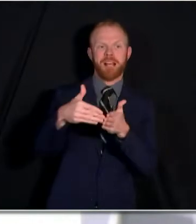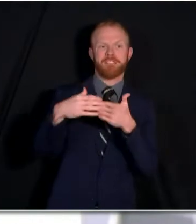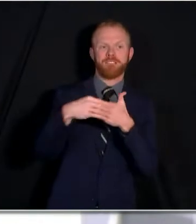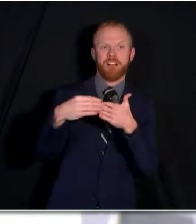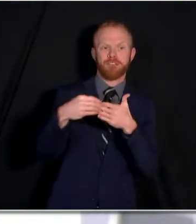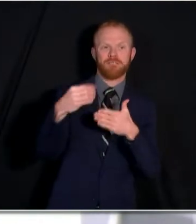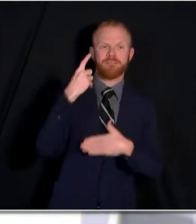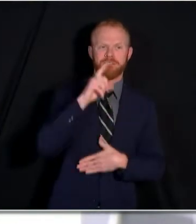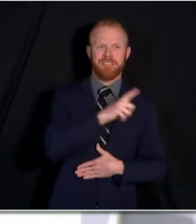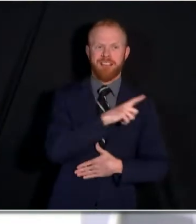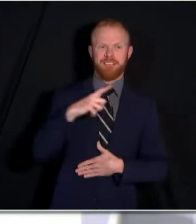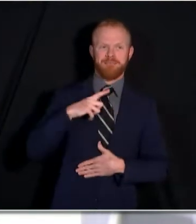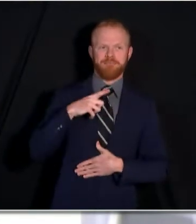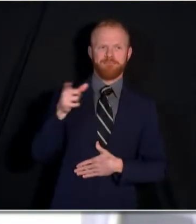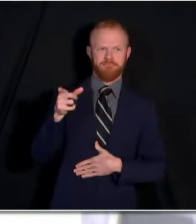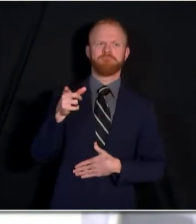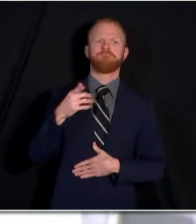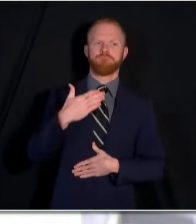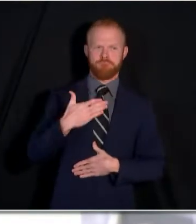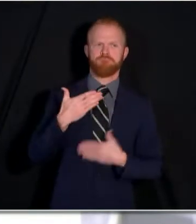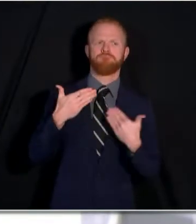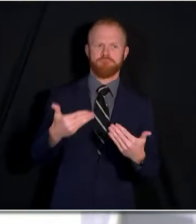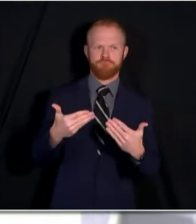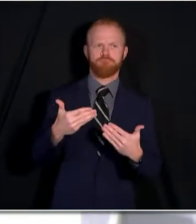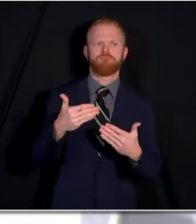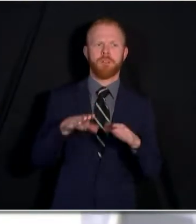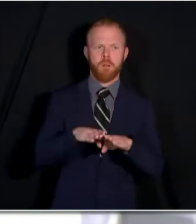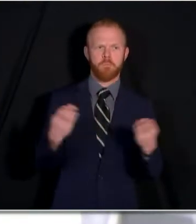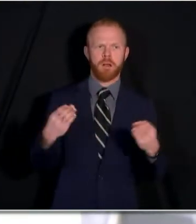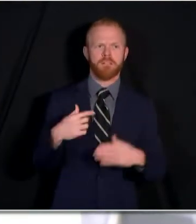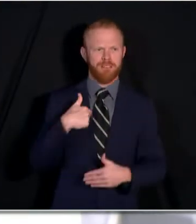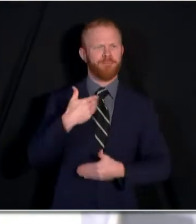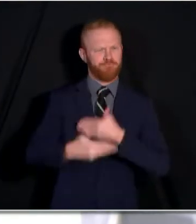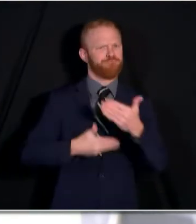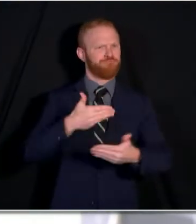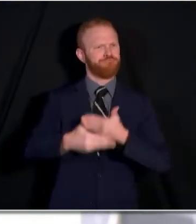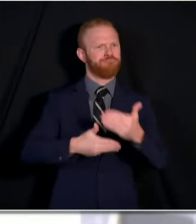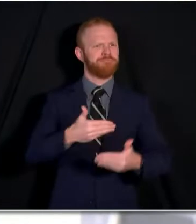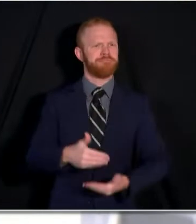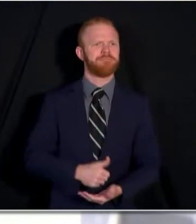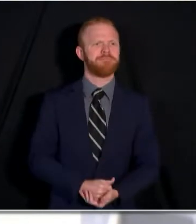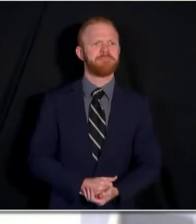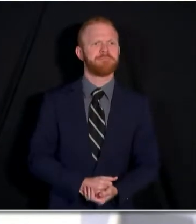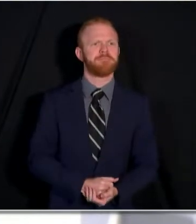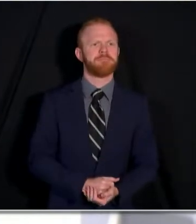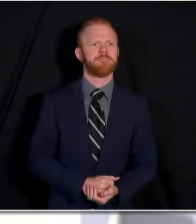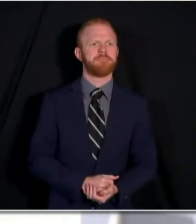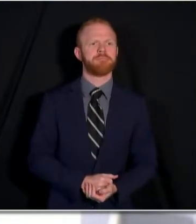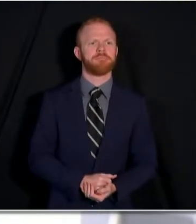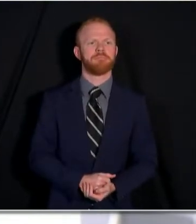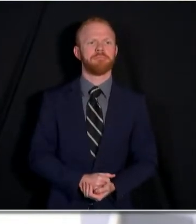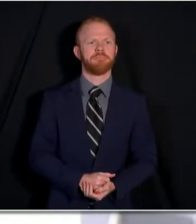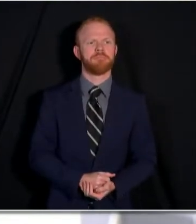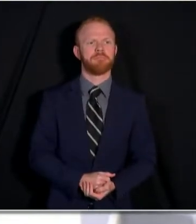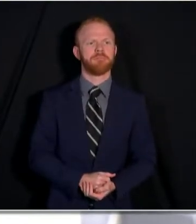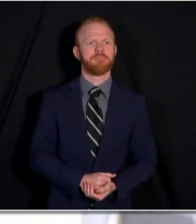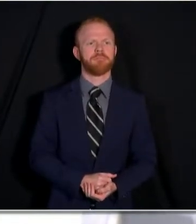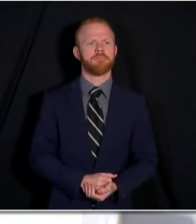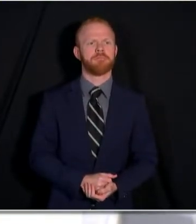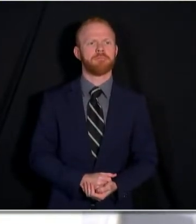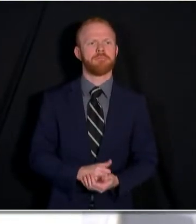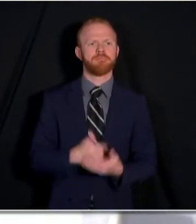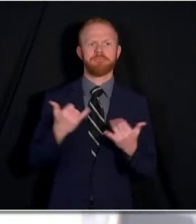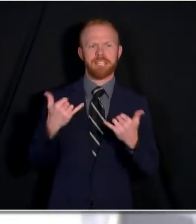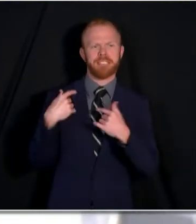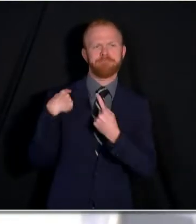early action. We are making progress, and it is stubborn, the negotiation, and we continue to negotiate.